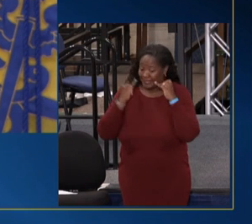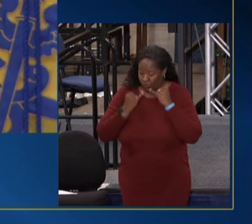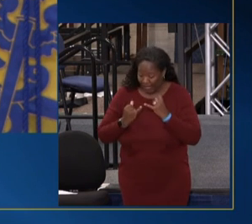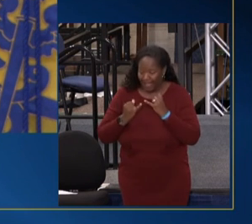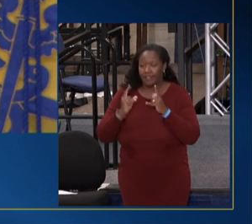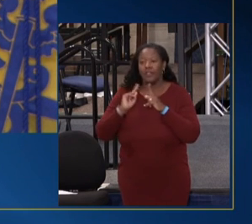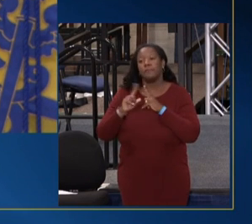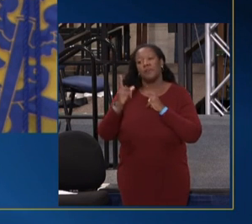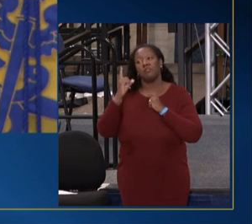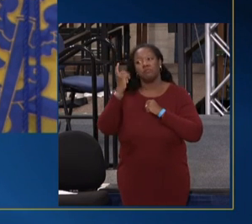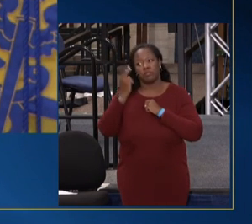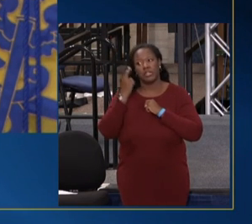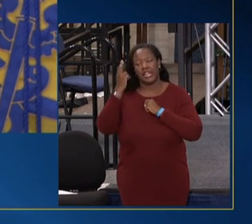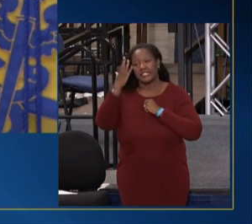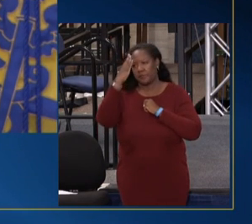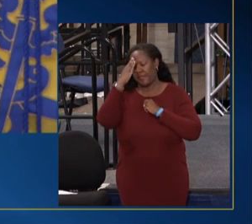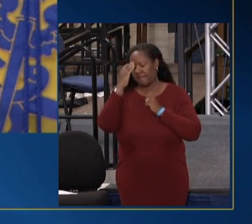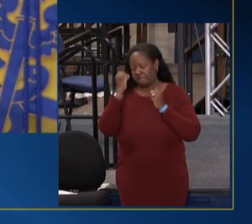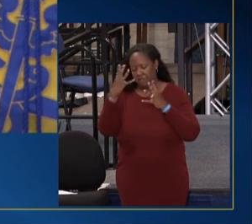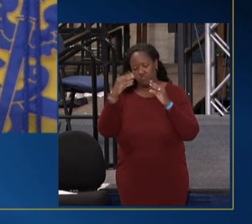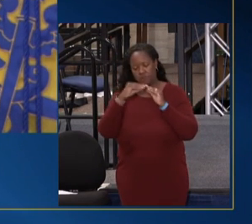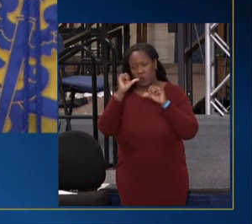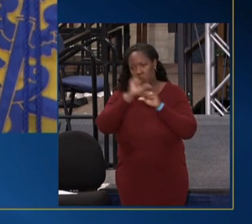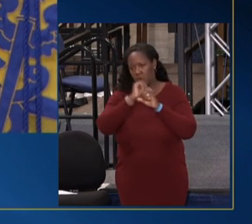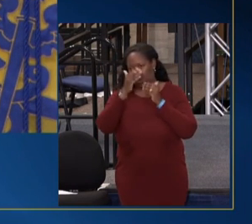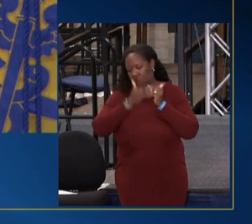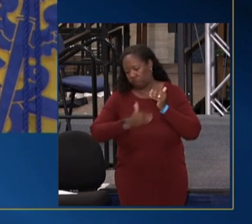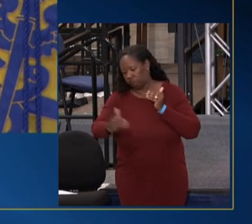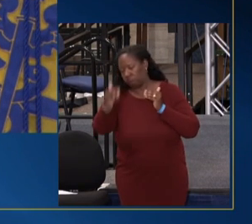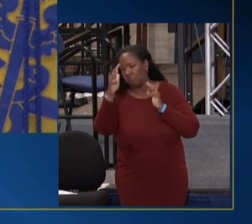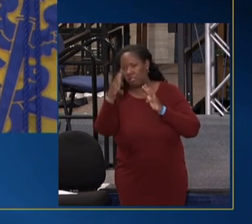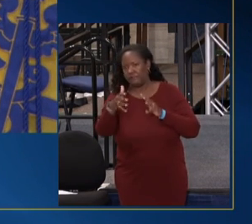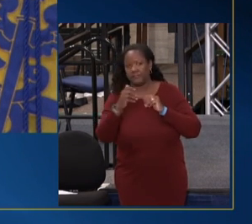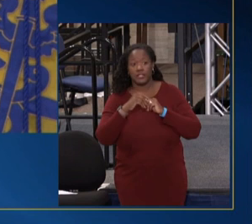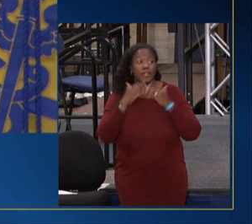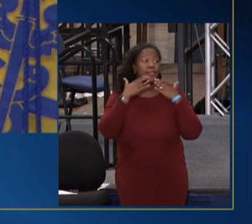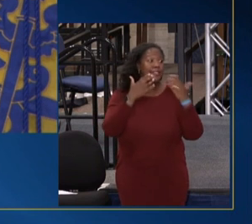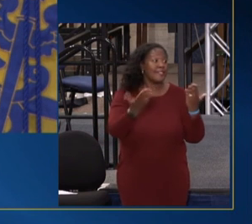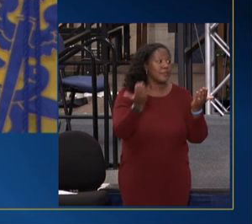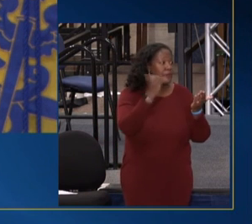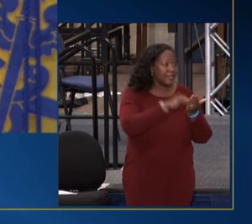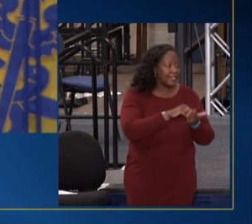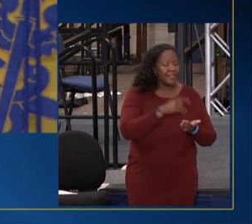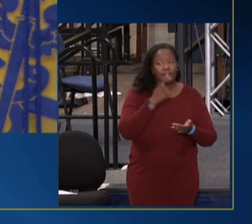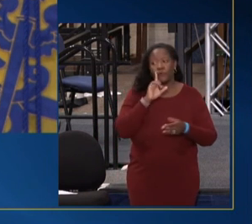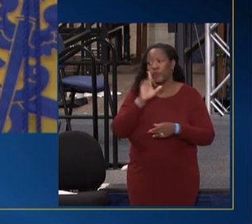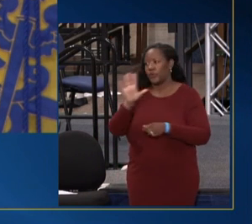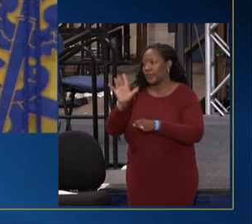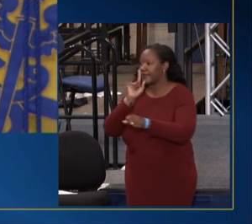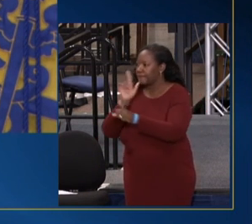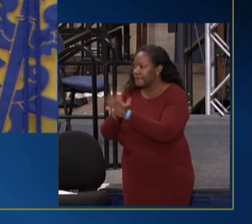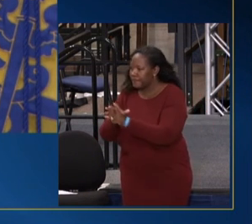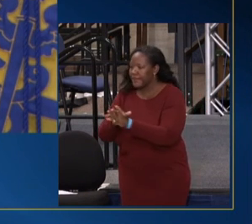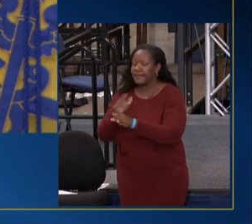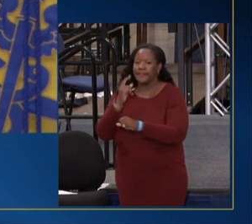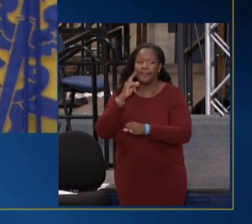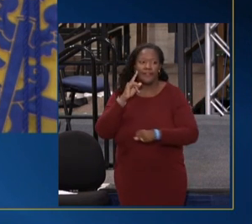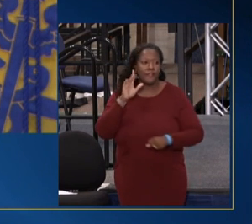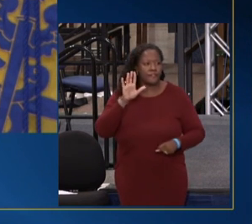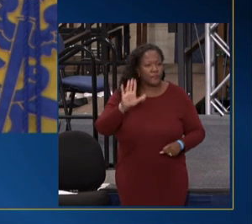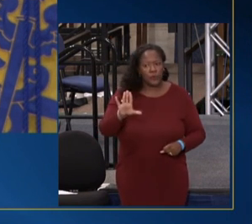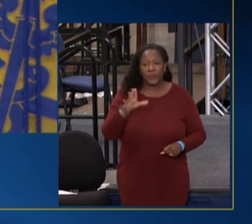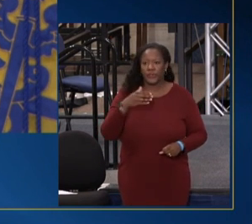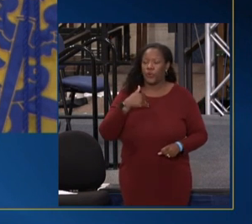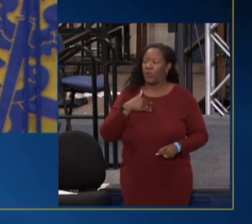do. So as we close this time together, I want to thank you again, and I want to thank those for their commitment in front of disbelief and